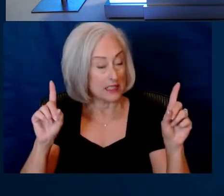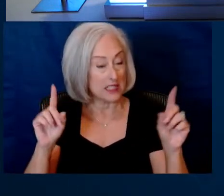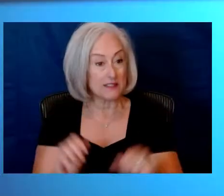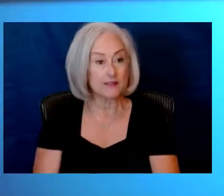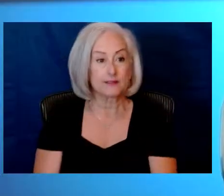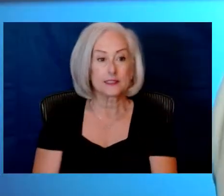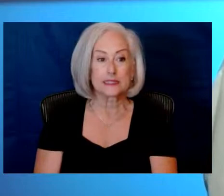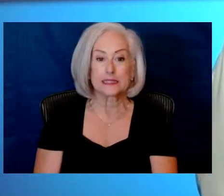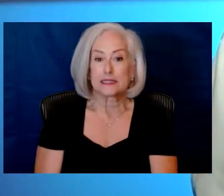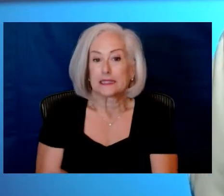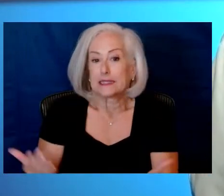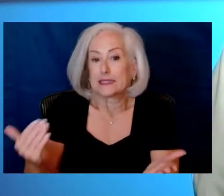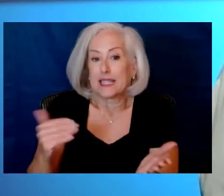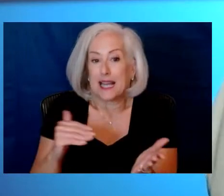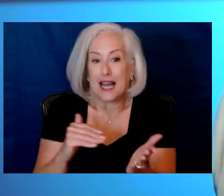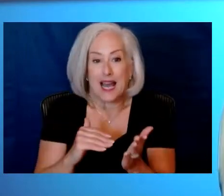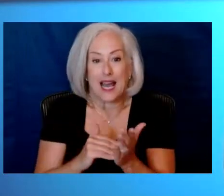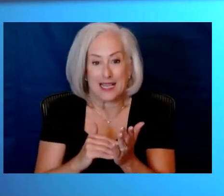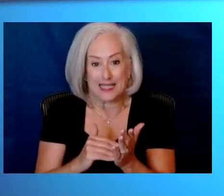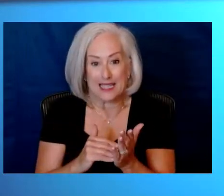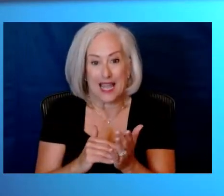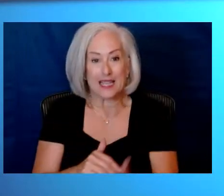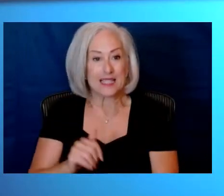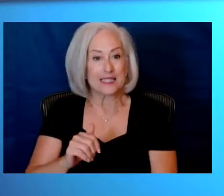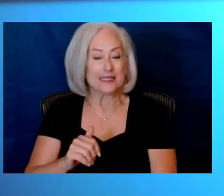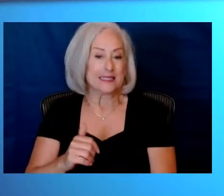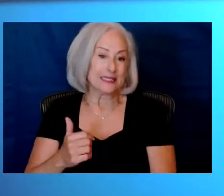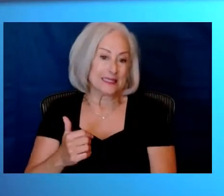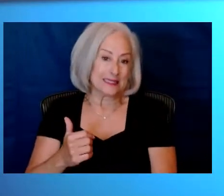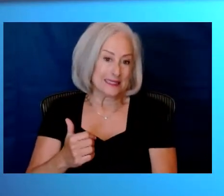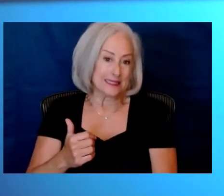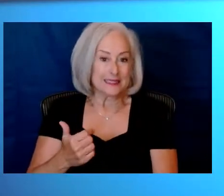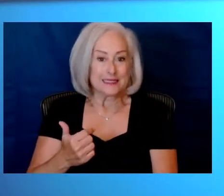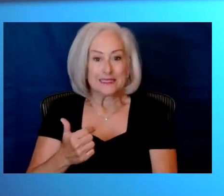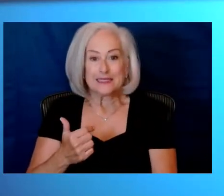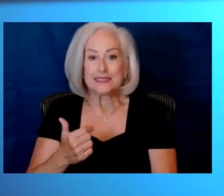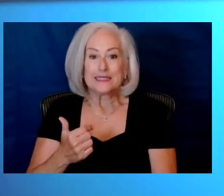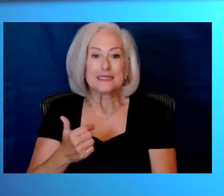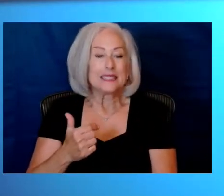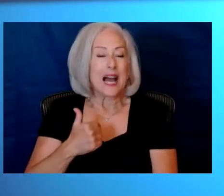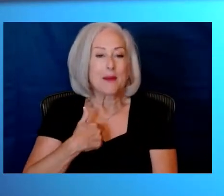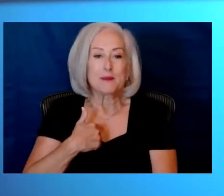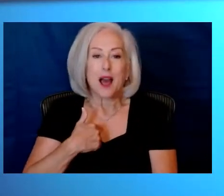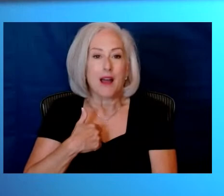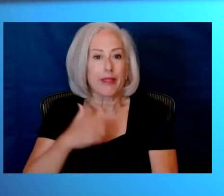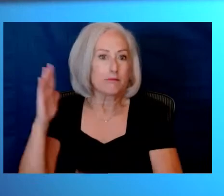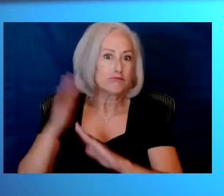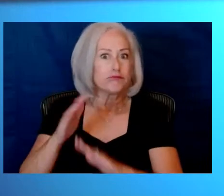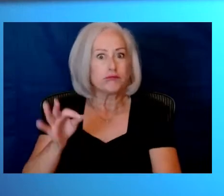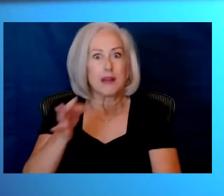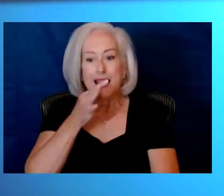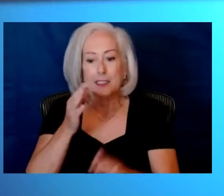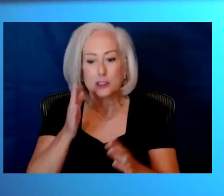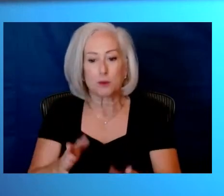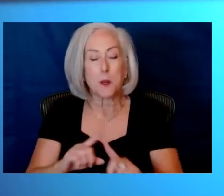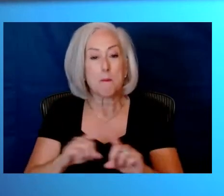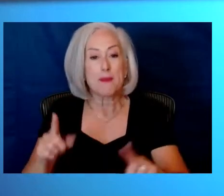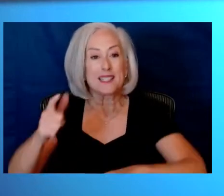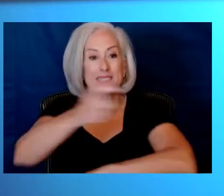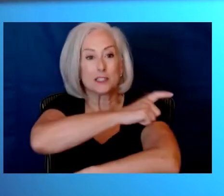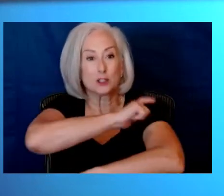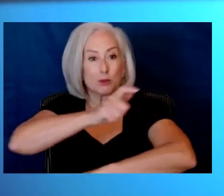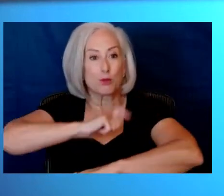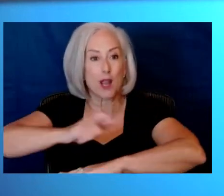I wouldn't put myself as the biggest expert in area of the sun blockers, but at the same time, the spray-on does not